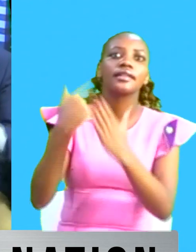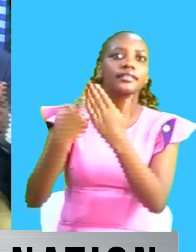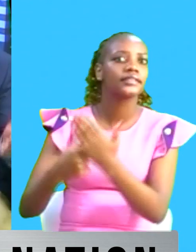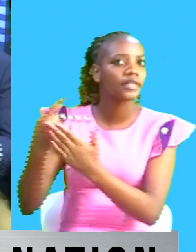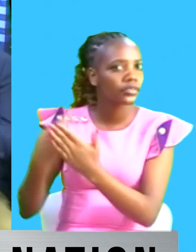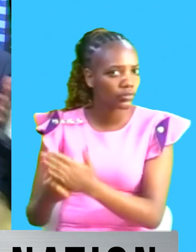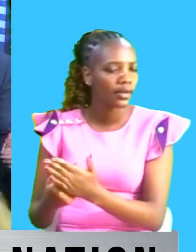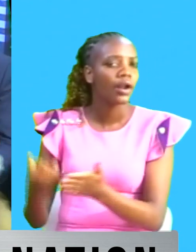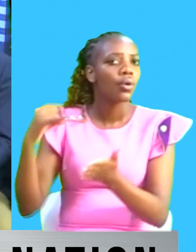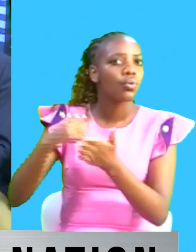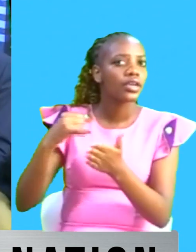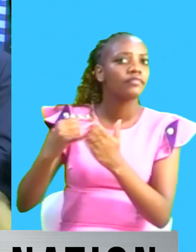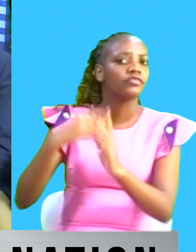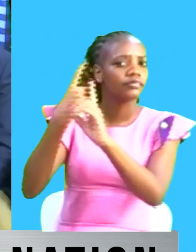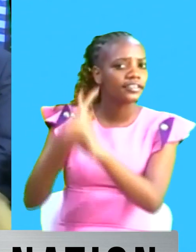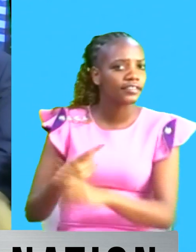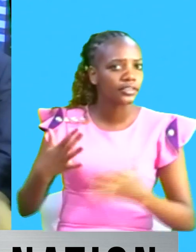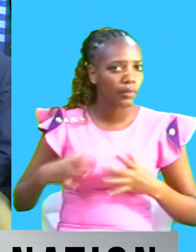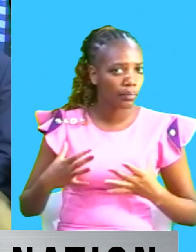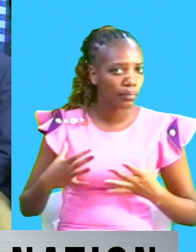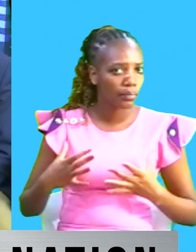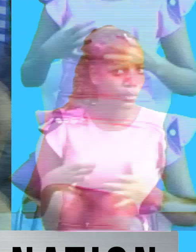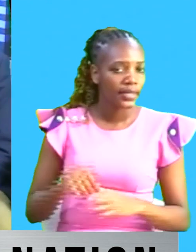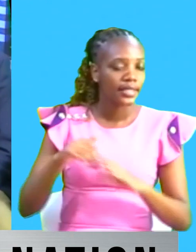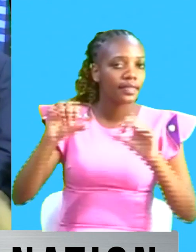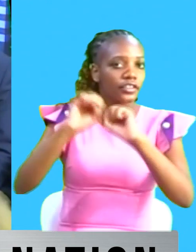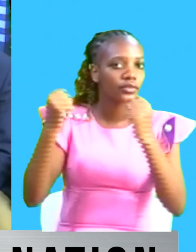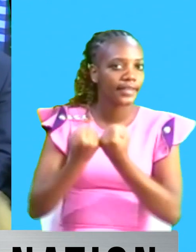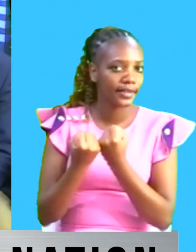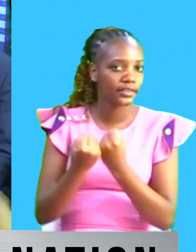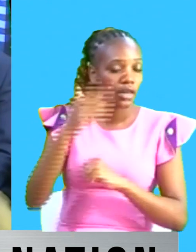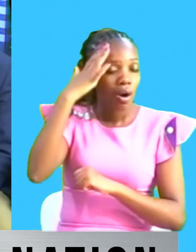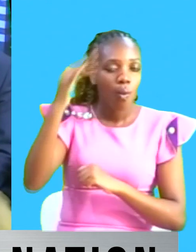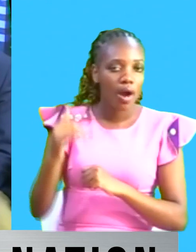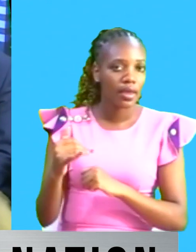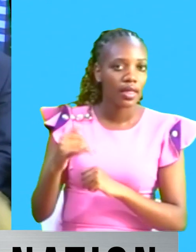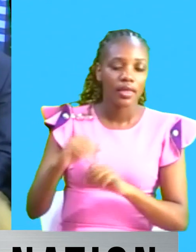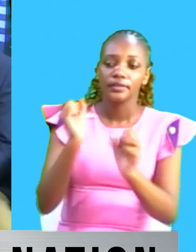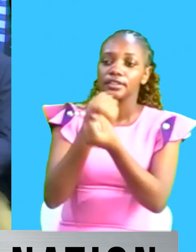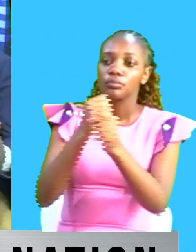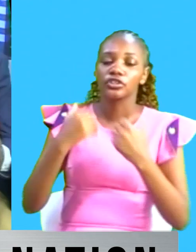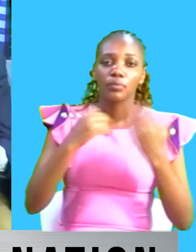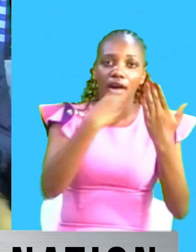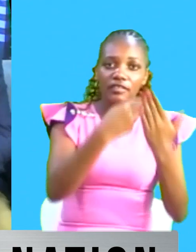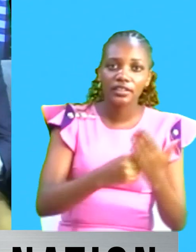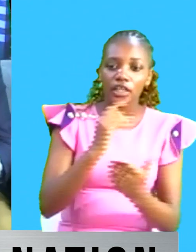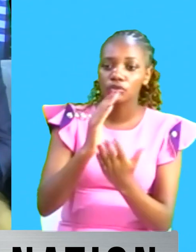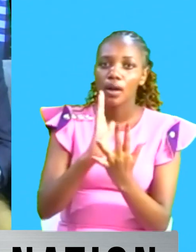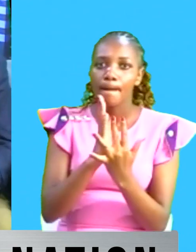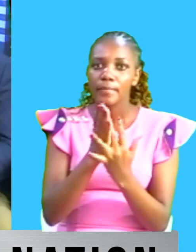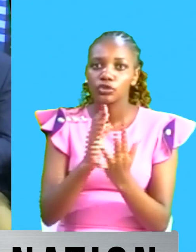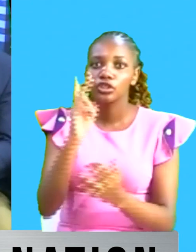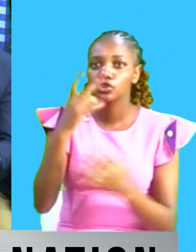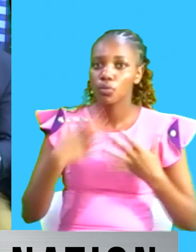discussion where involves several people in the, because we are not going to have a discussion between two people. It's not two